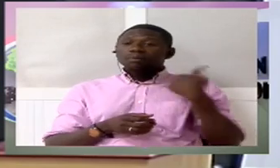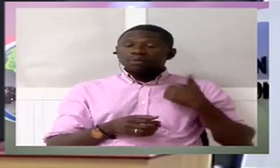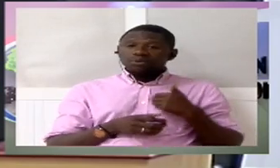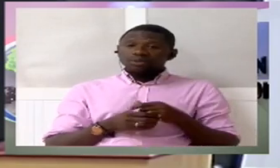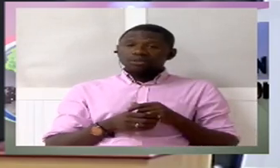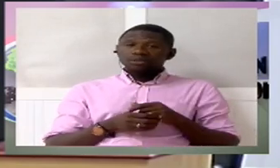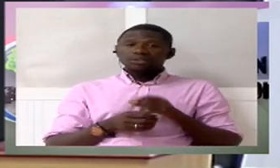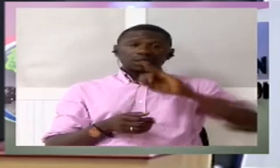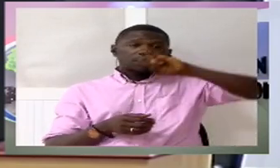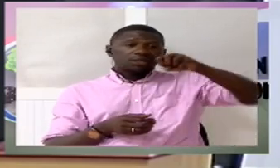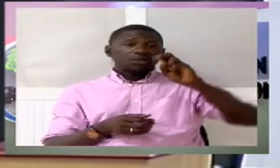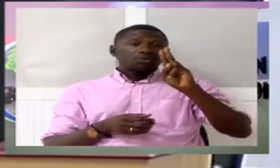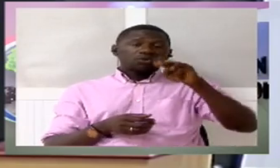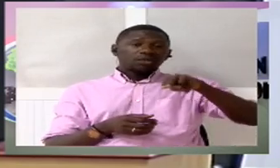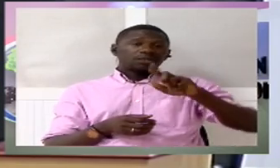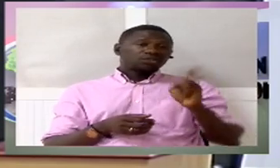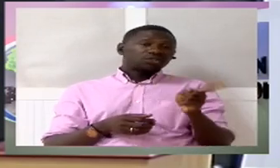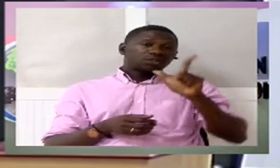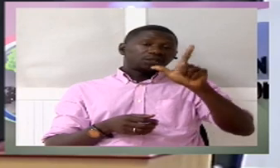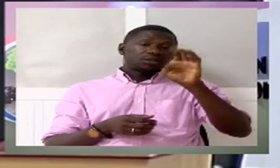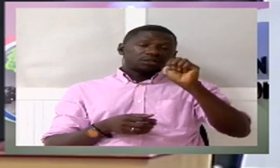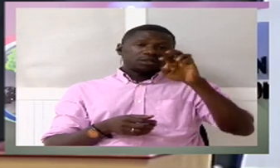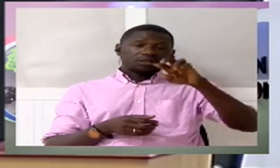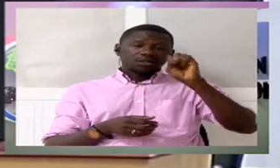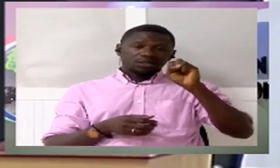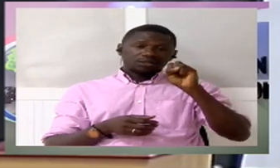junglers. Kaya ko yalo nyadile. He asked him, how do you know?